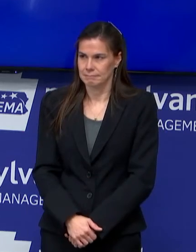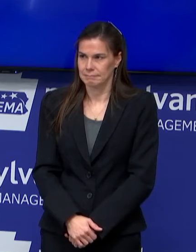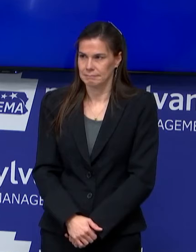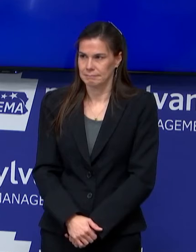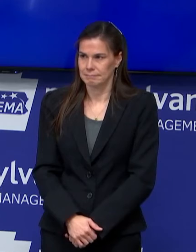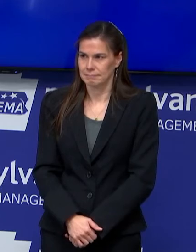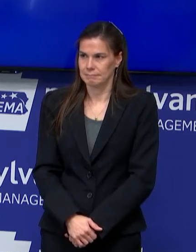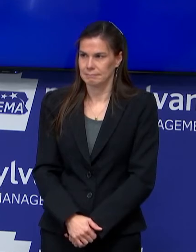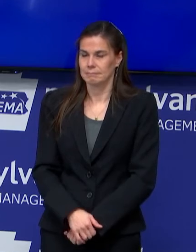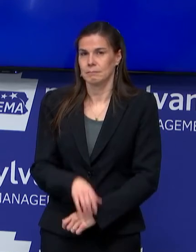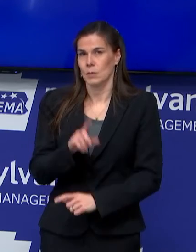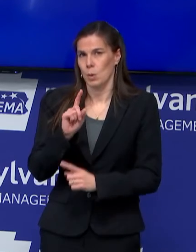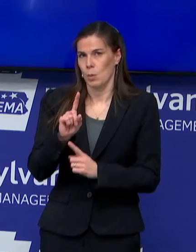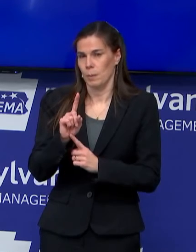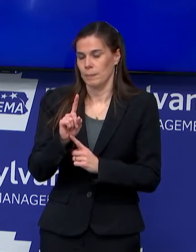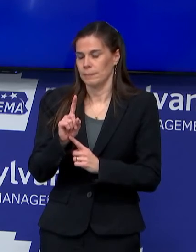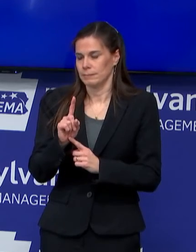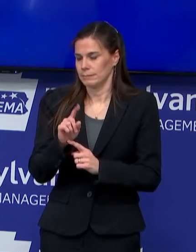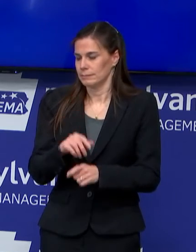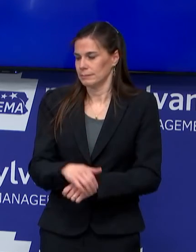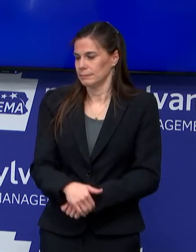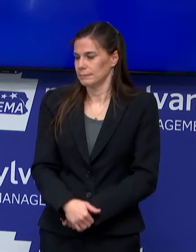Okay, give us one more moment here.